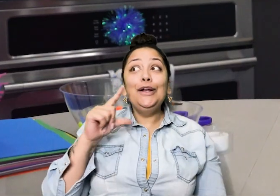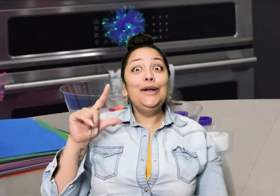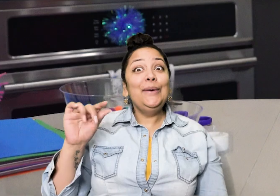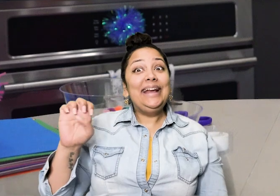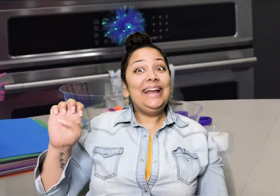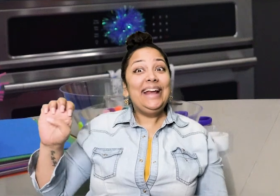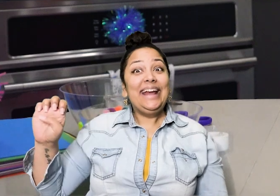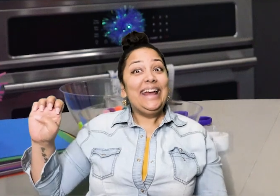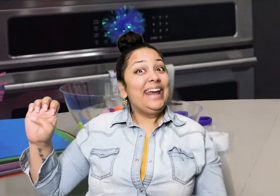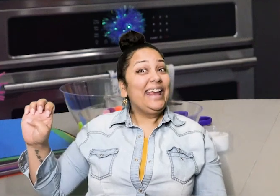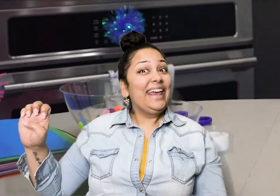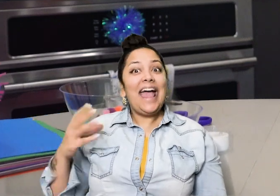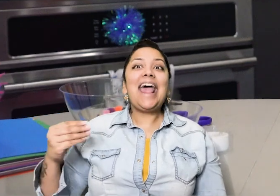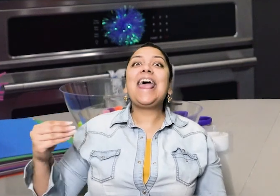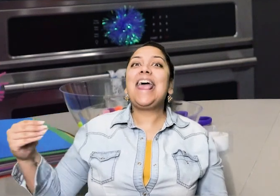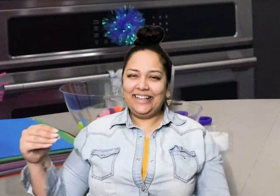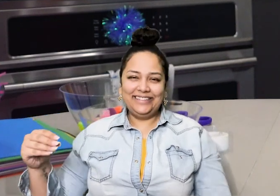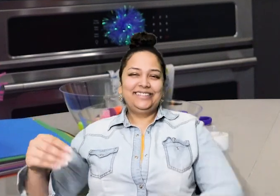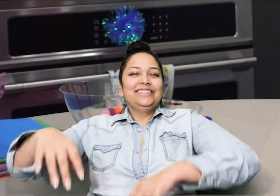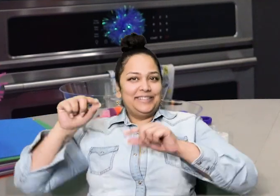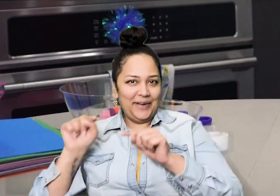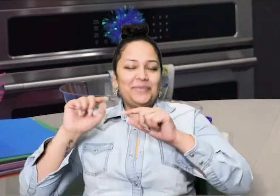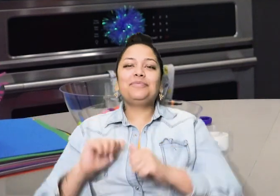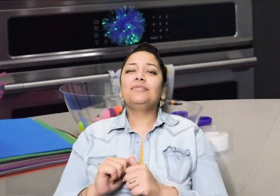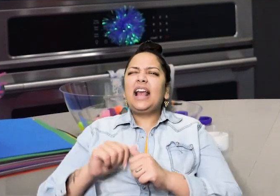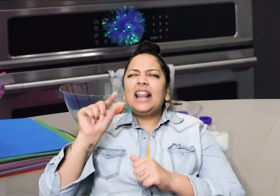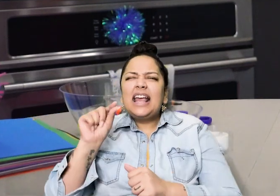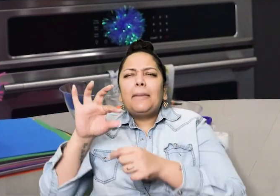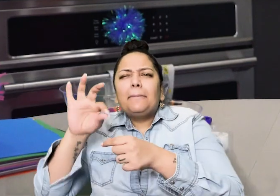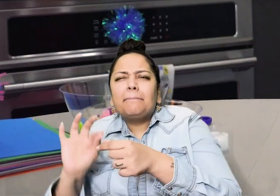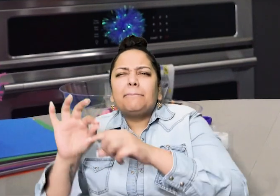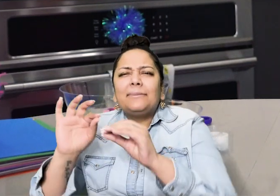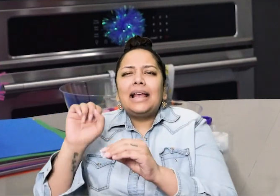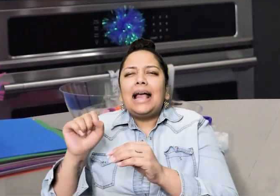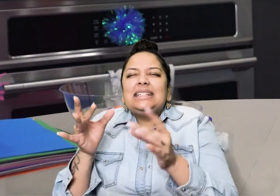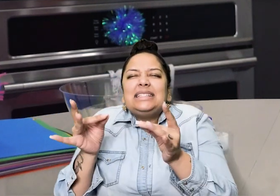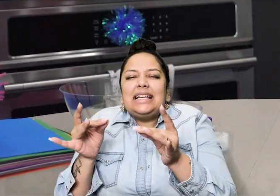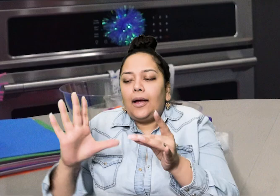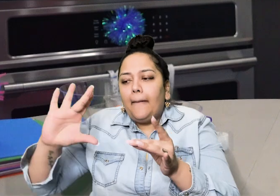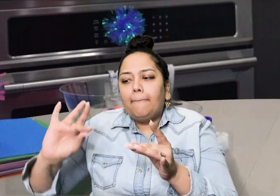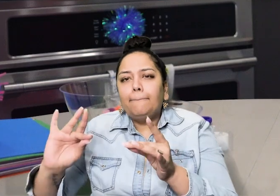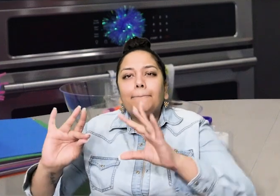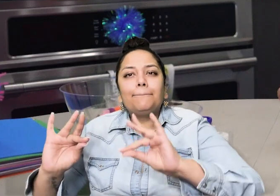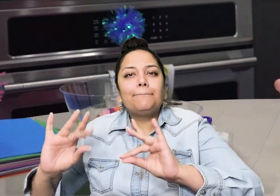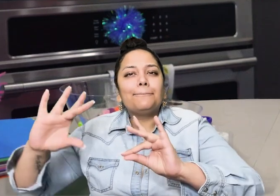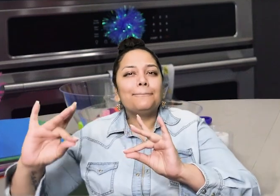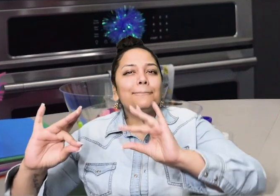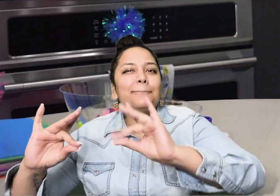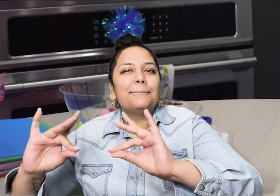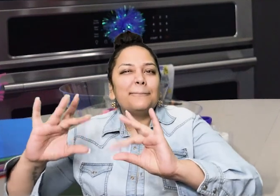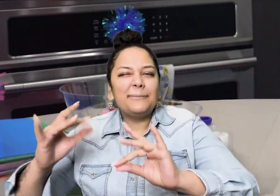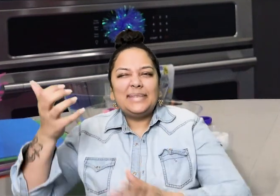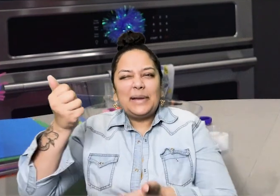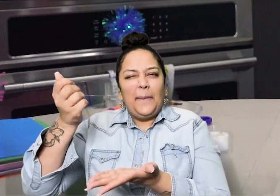Glue! Oh. And a little bit here, and a little bit here. And so just so it can kind of